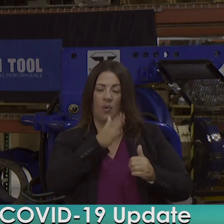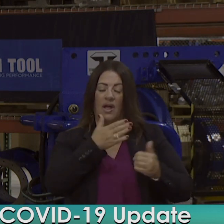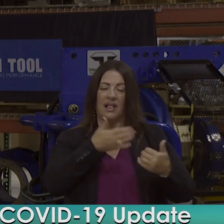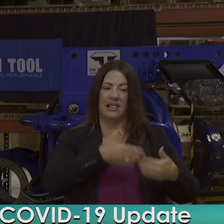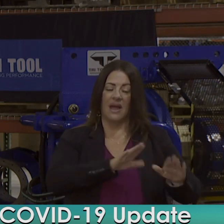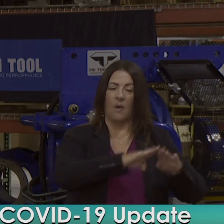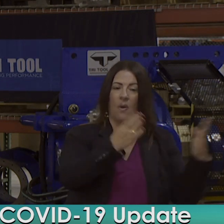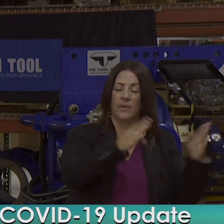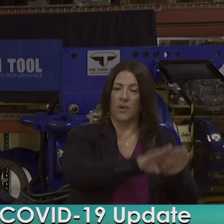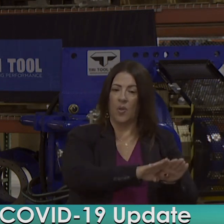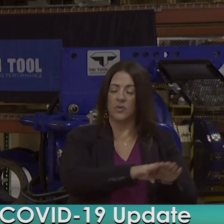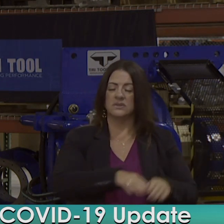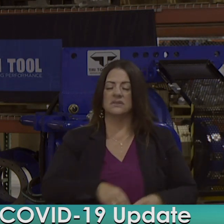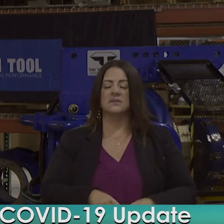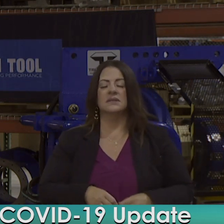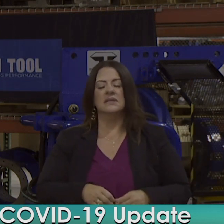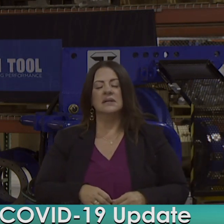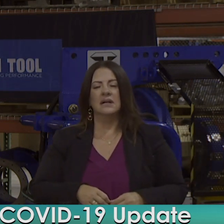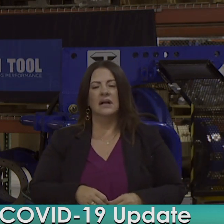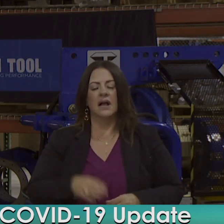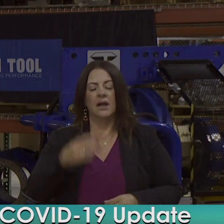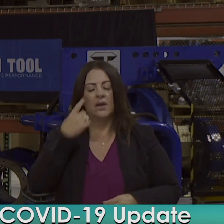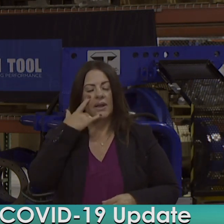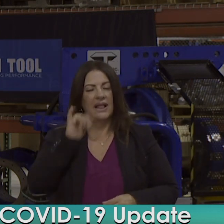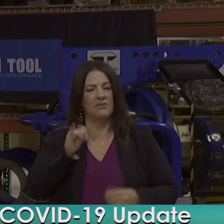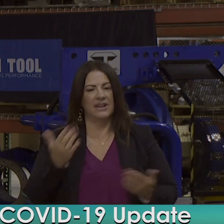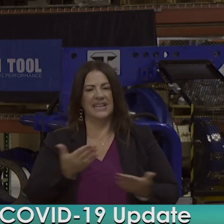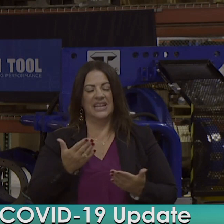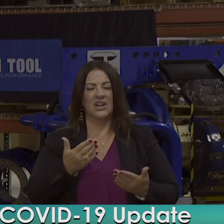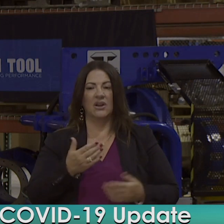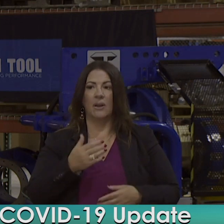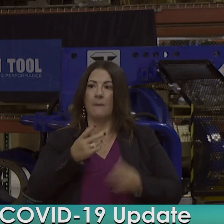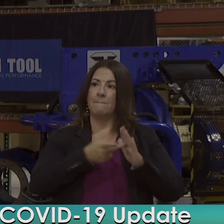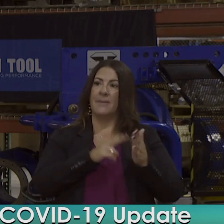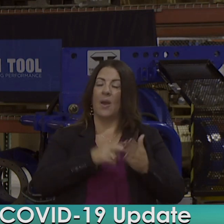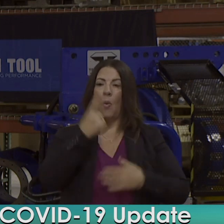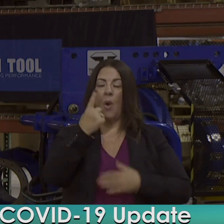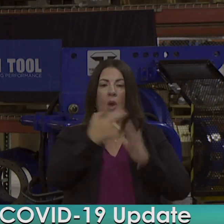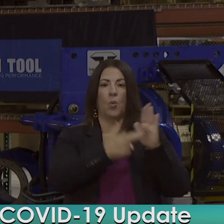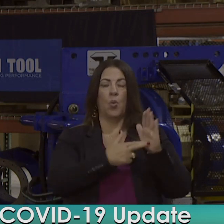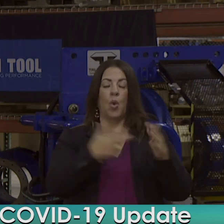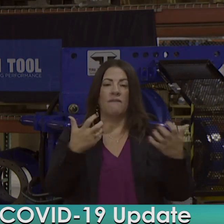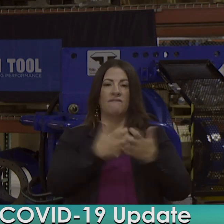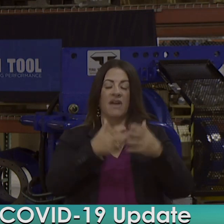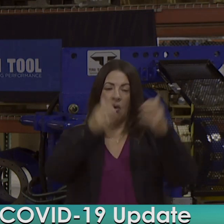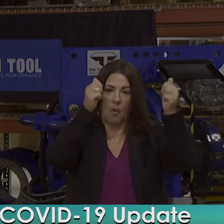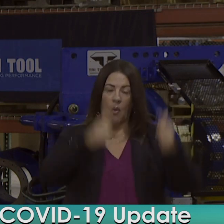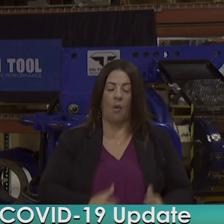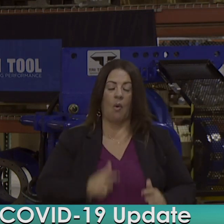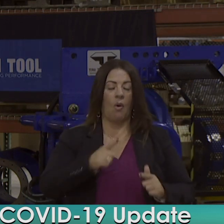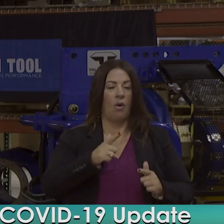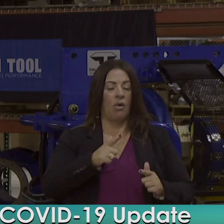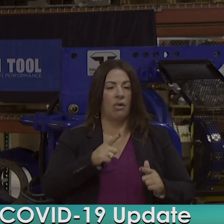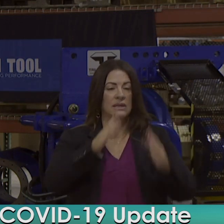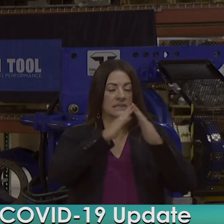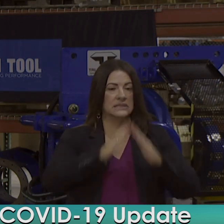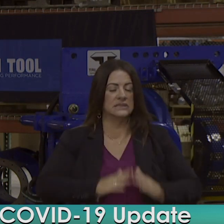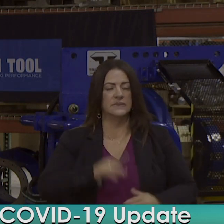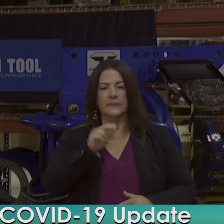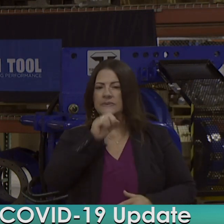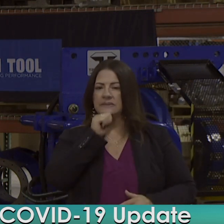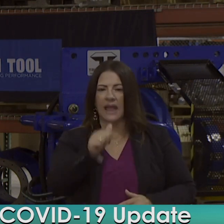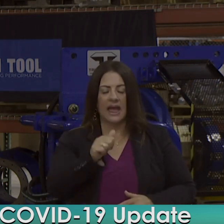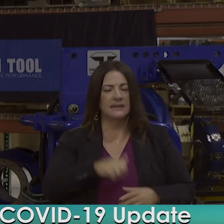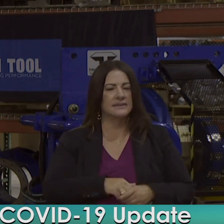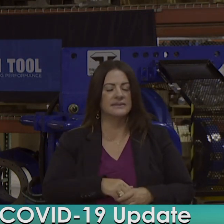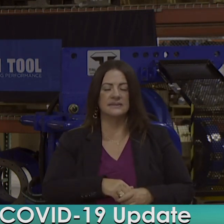Remember, I can't say this enough. California is not one size fits all. This is not a small state. The population of the state